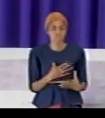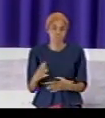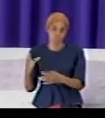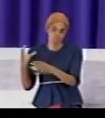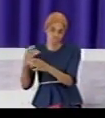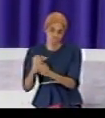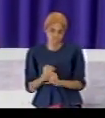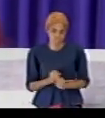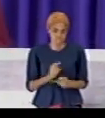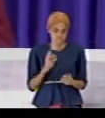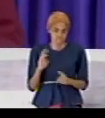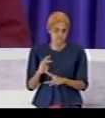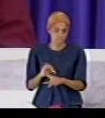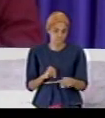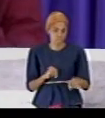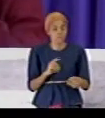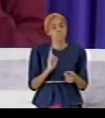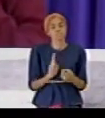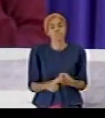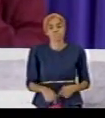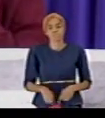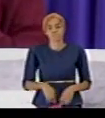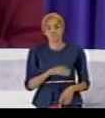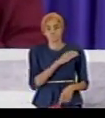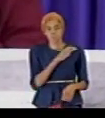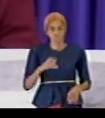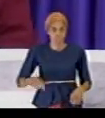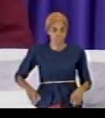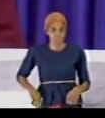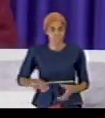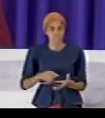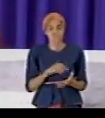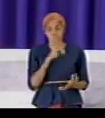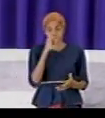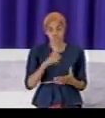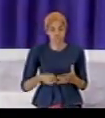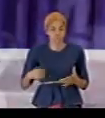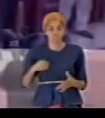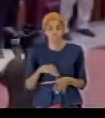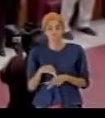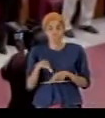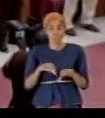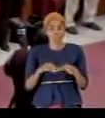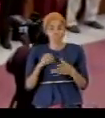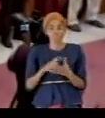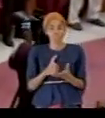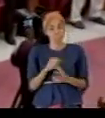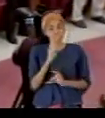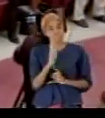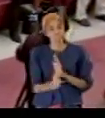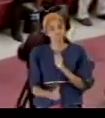This is what we are doing through the global crusades of our Father in the Lord.